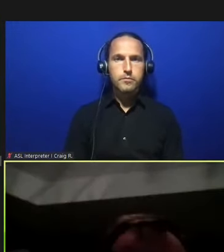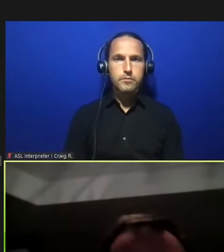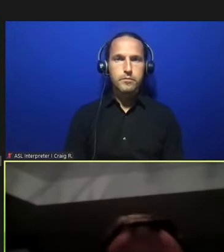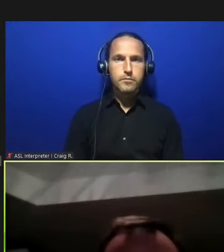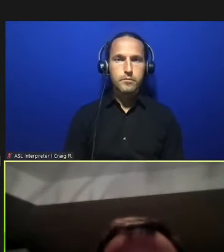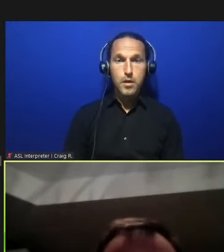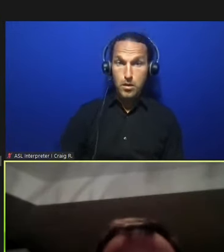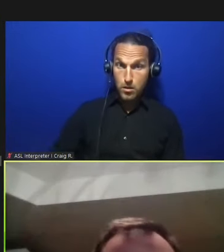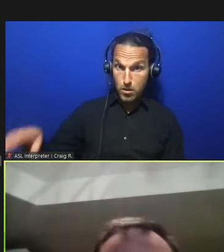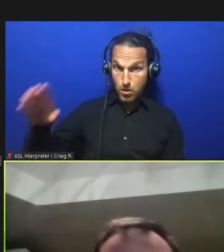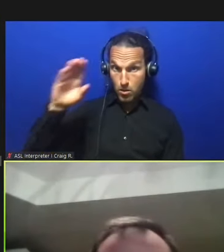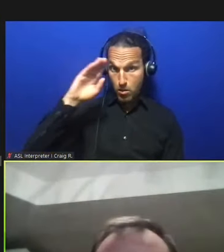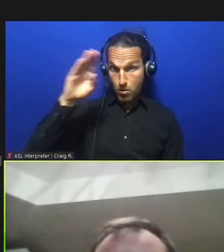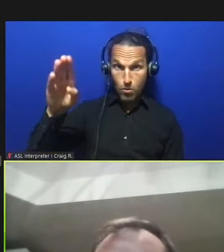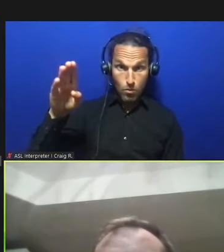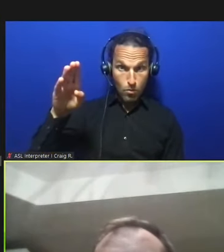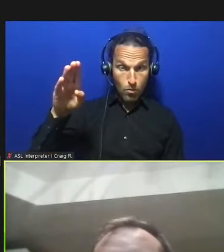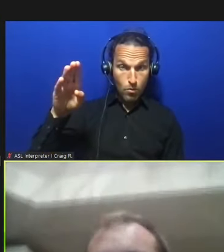Hello.